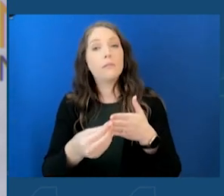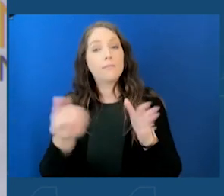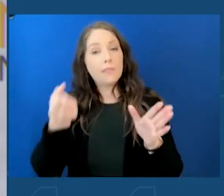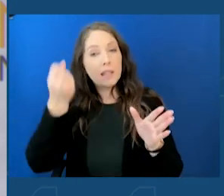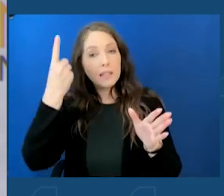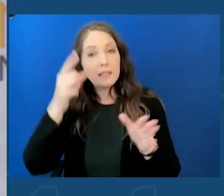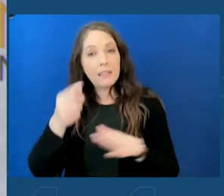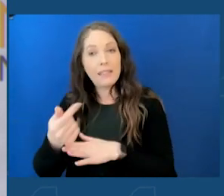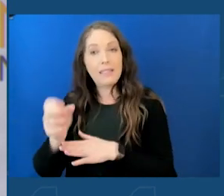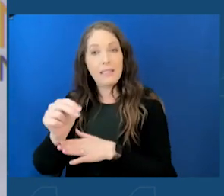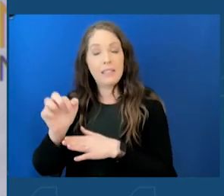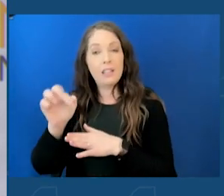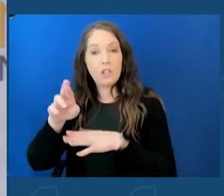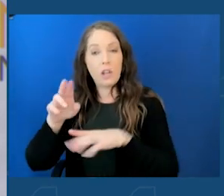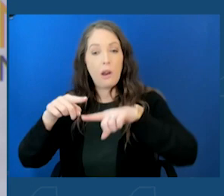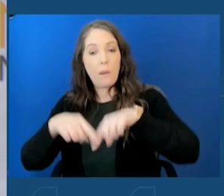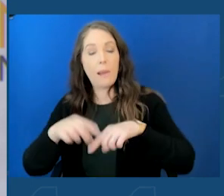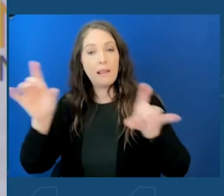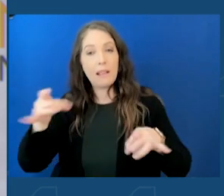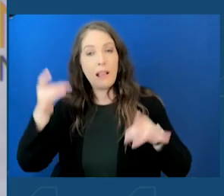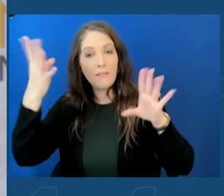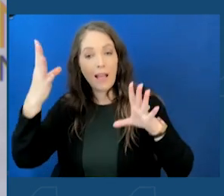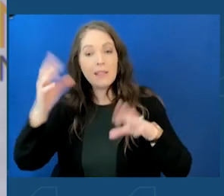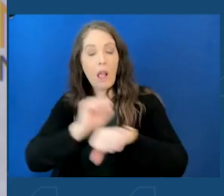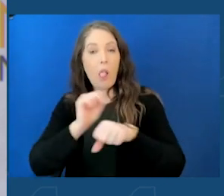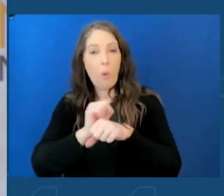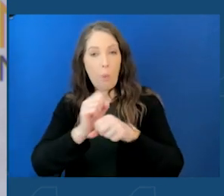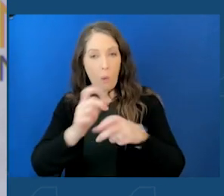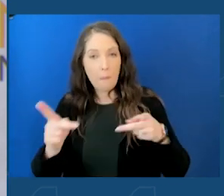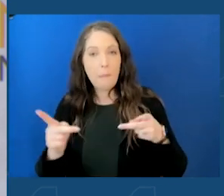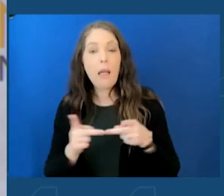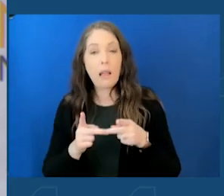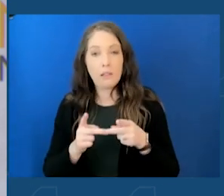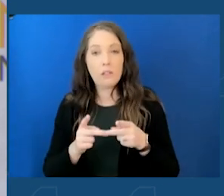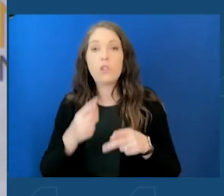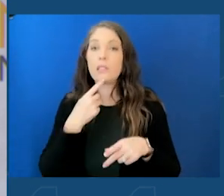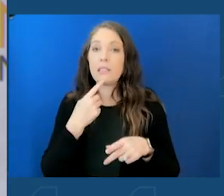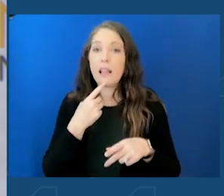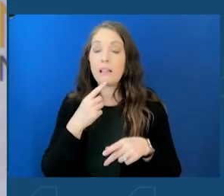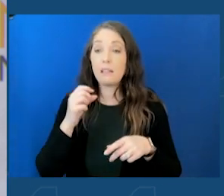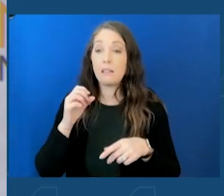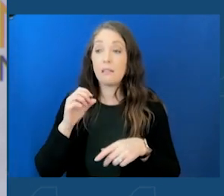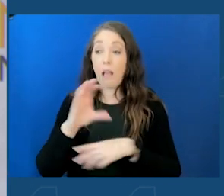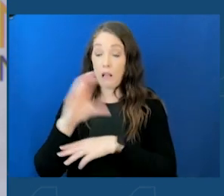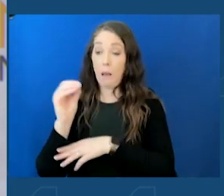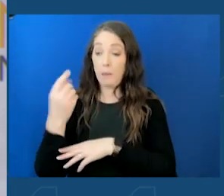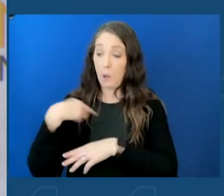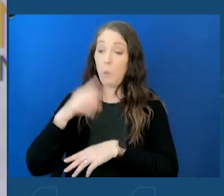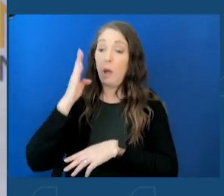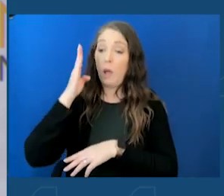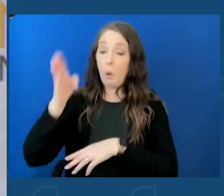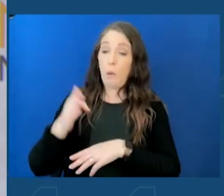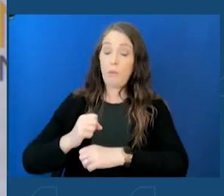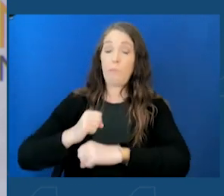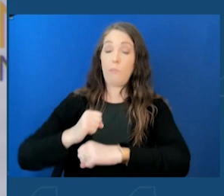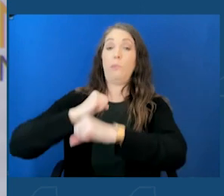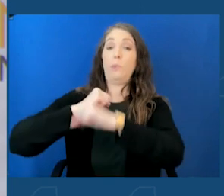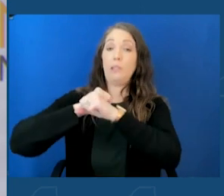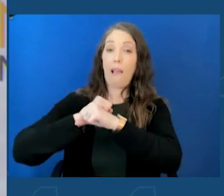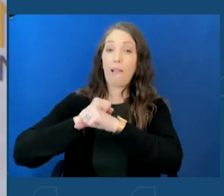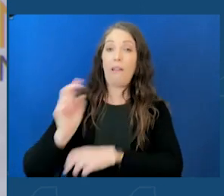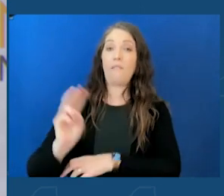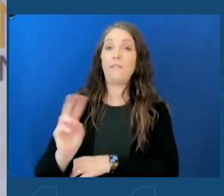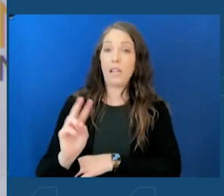in the workplace. She signed an executive order that says, as an employer, we will do more to protect victims of